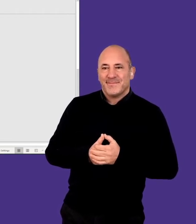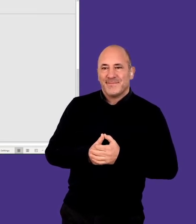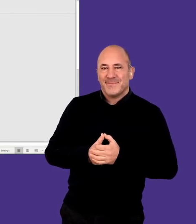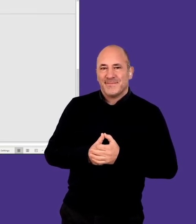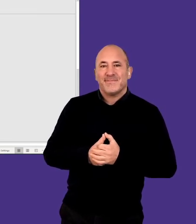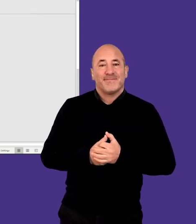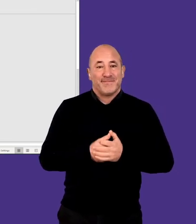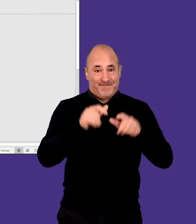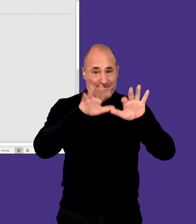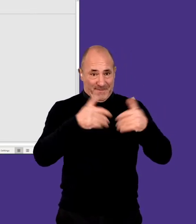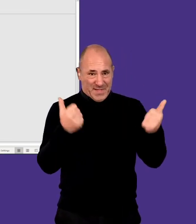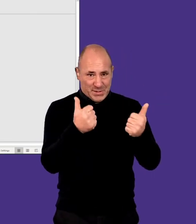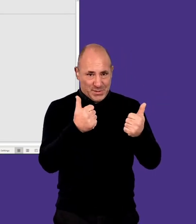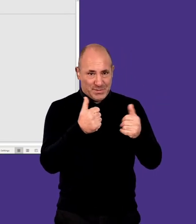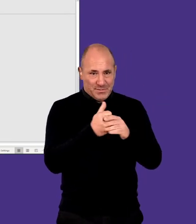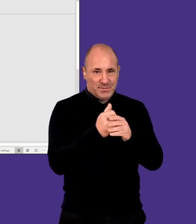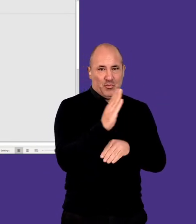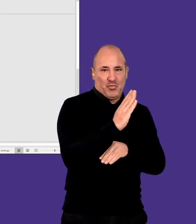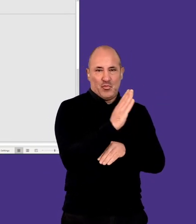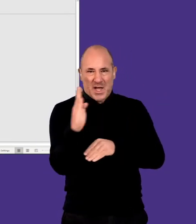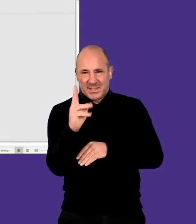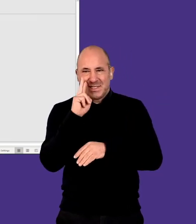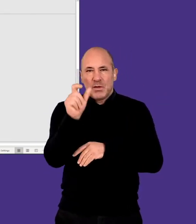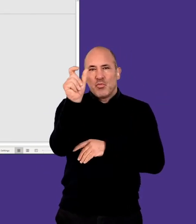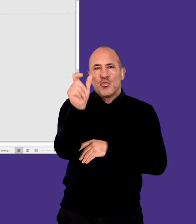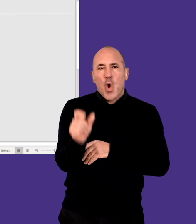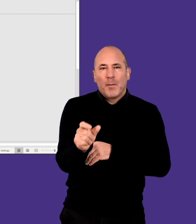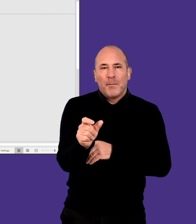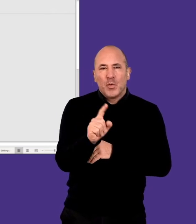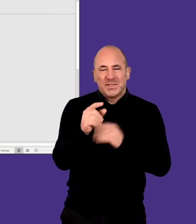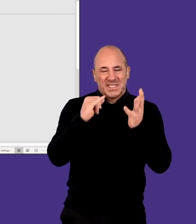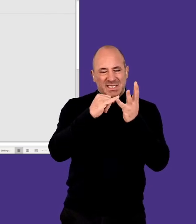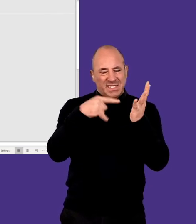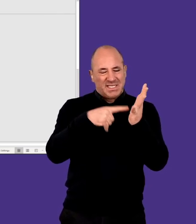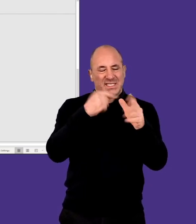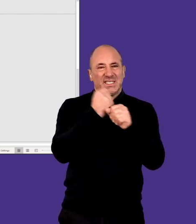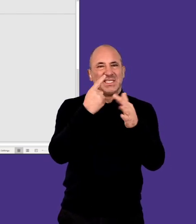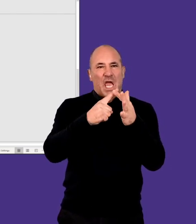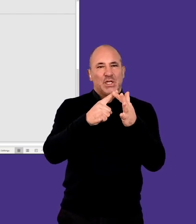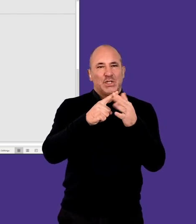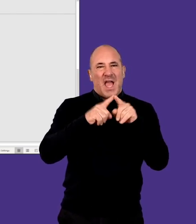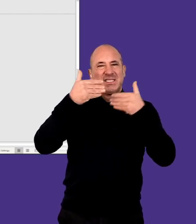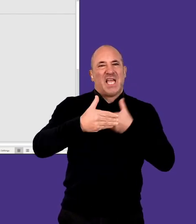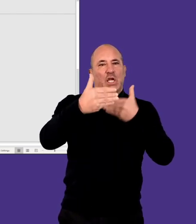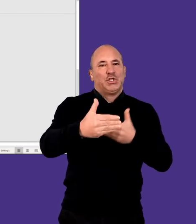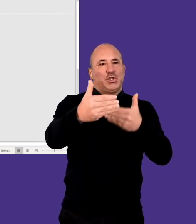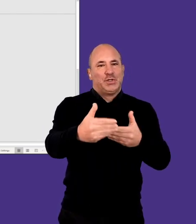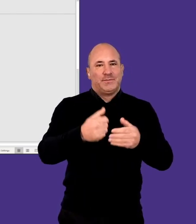And once you've outlined your action, to the right of the template, you will see a column titled Stage.